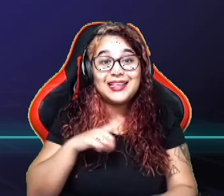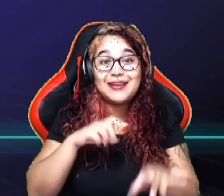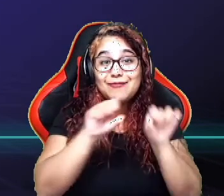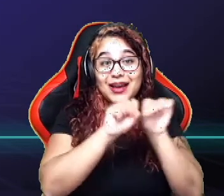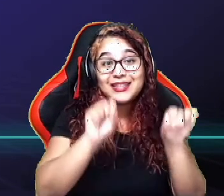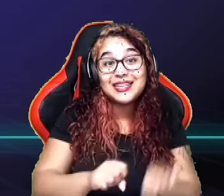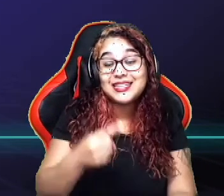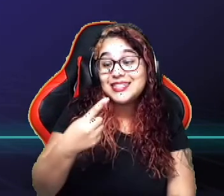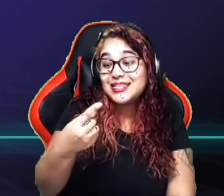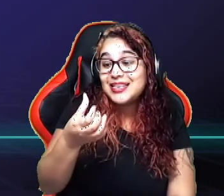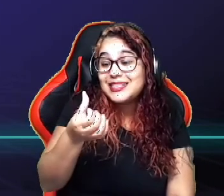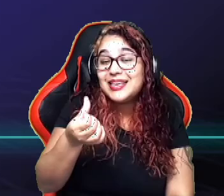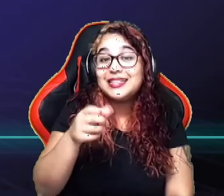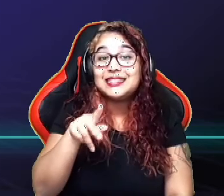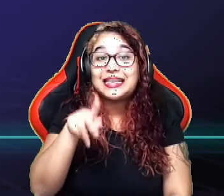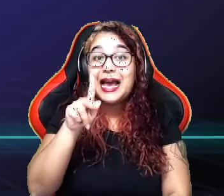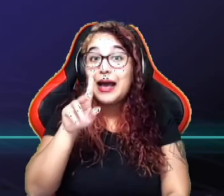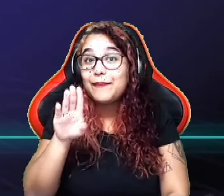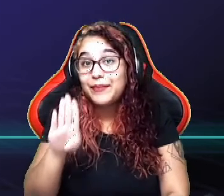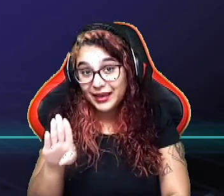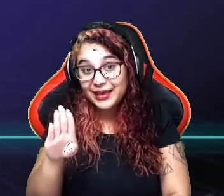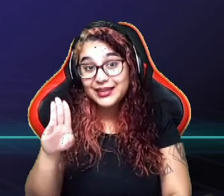that have 16